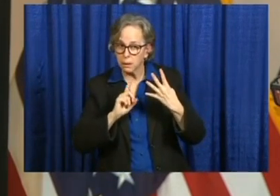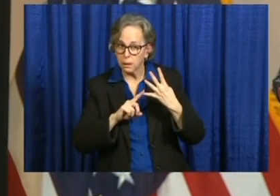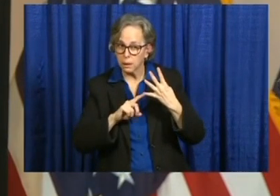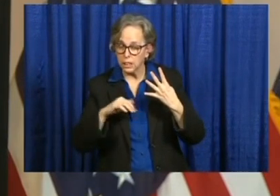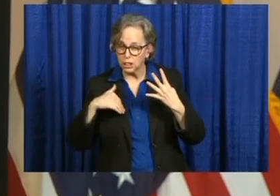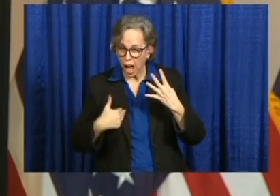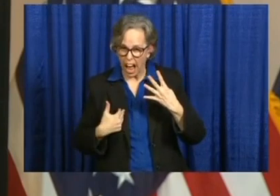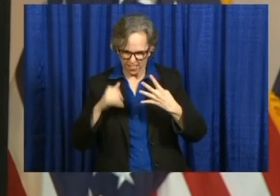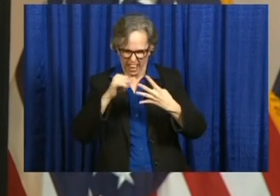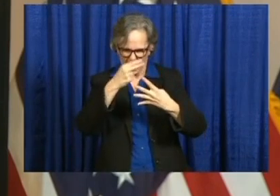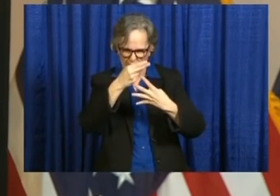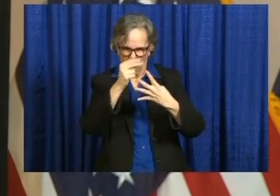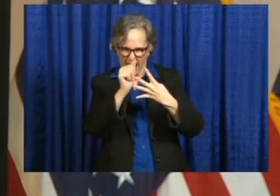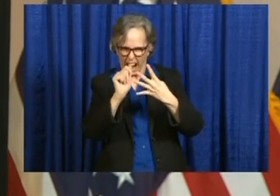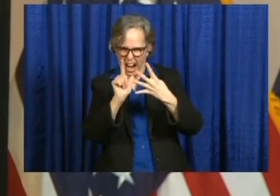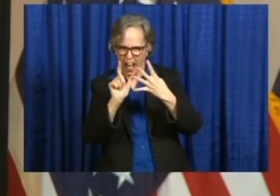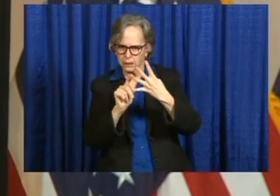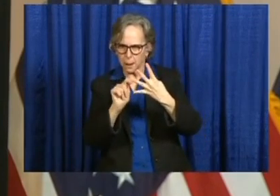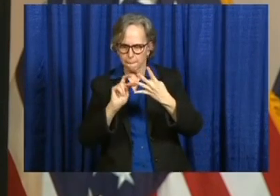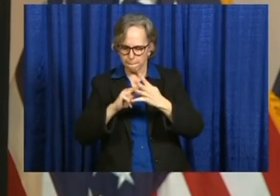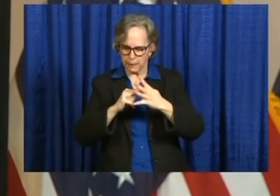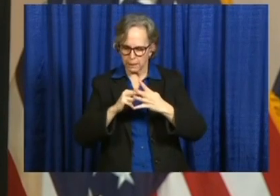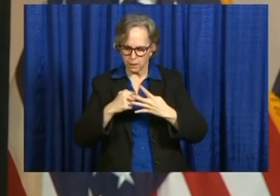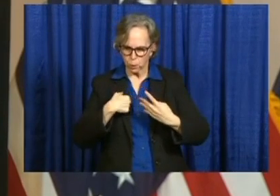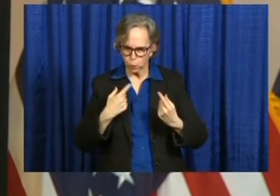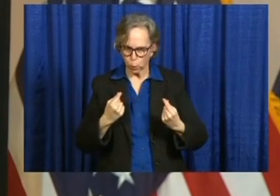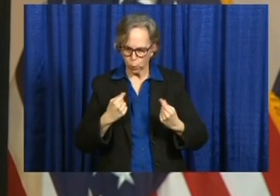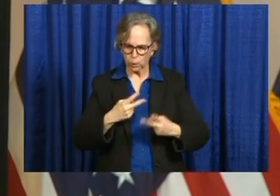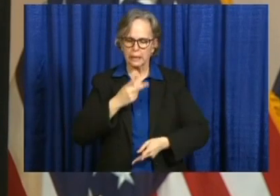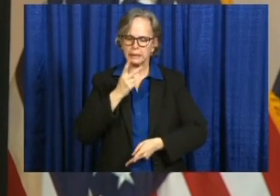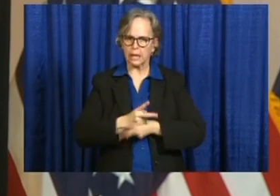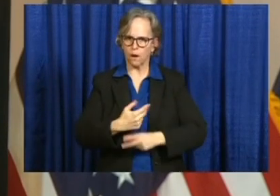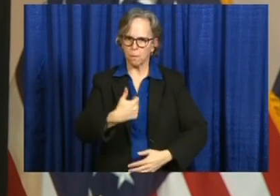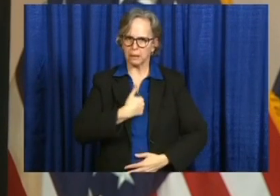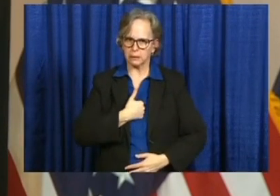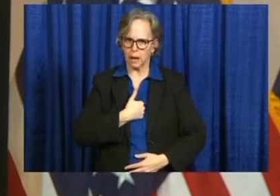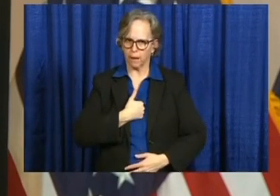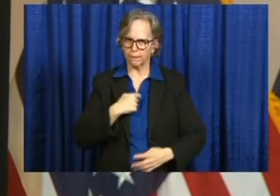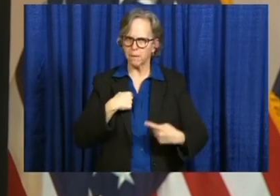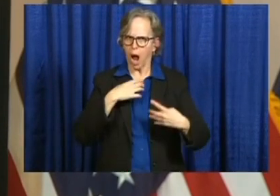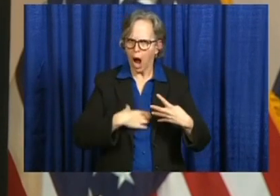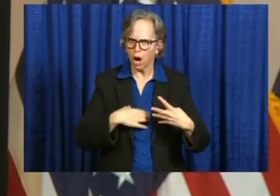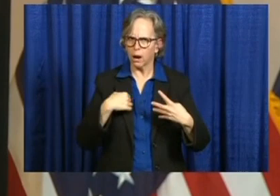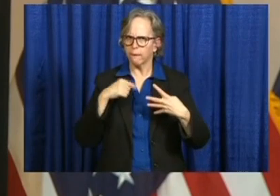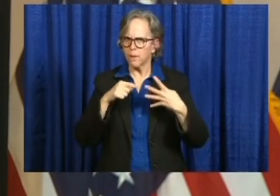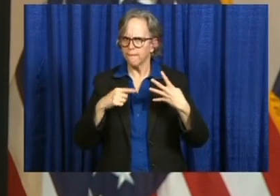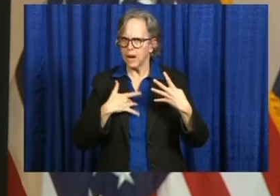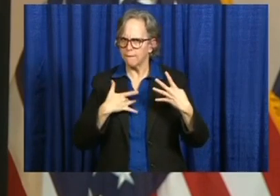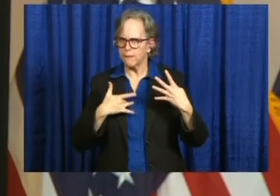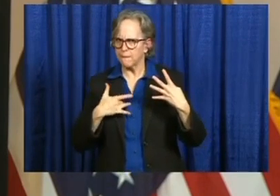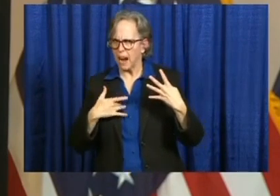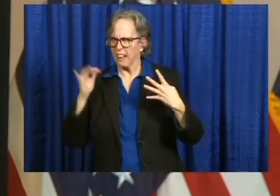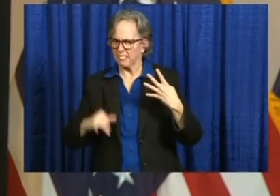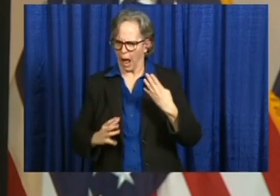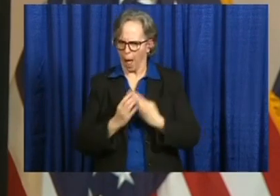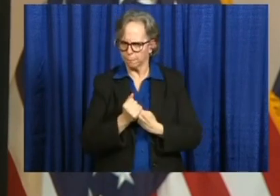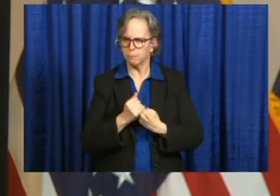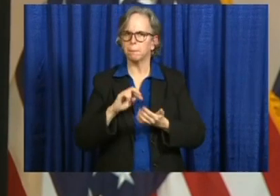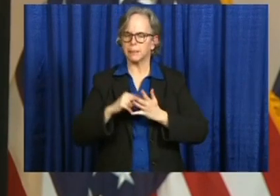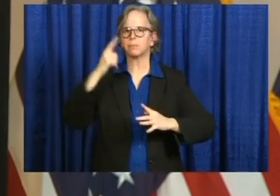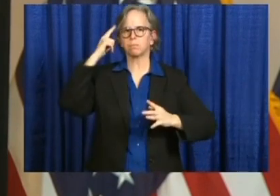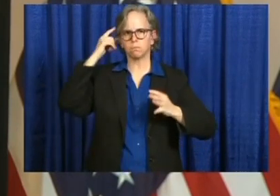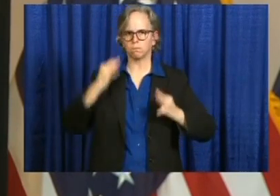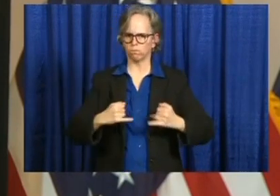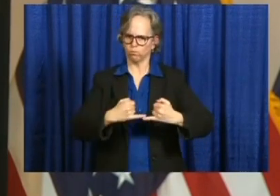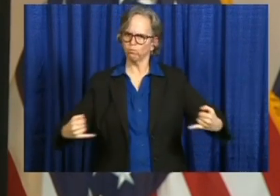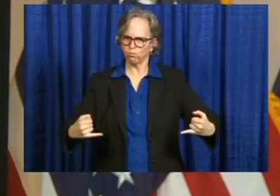important to remember that school is community for the young people in our lives, and that after school activities like